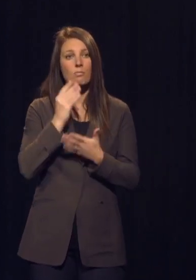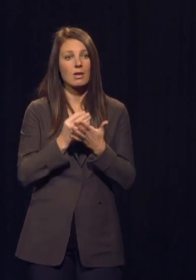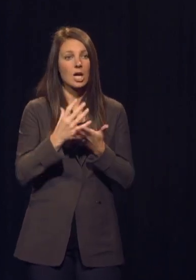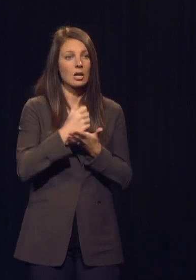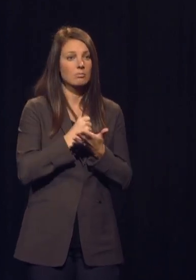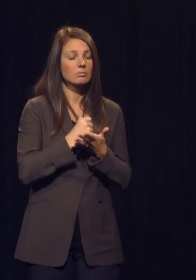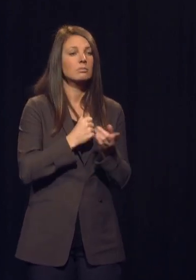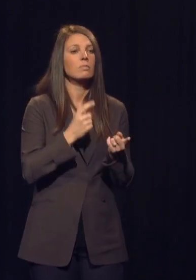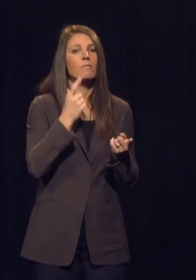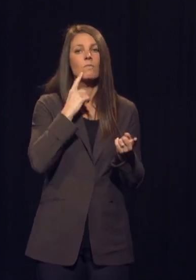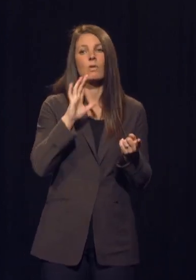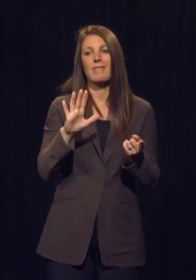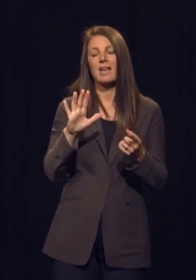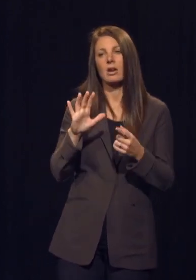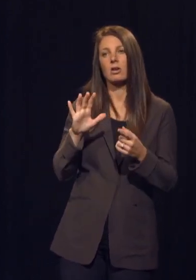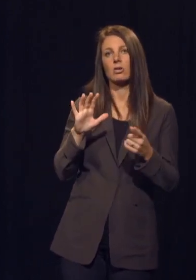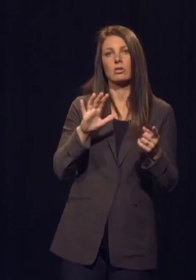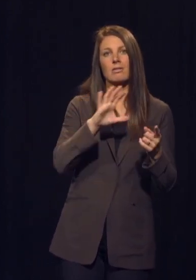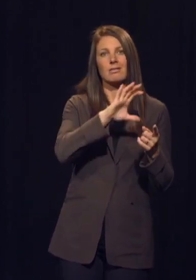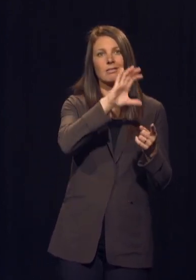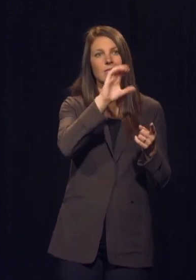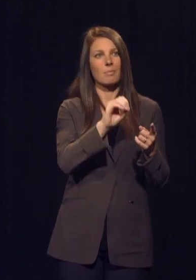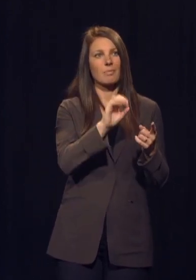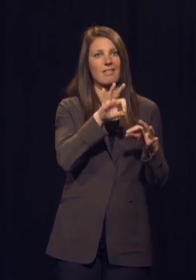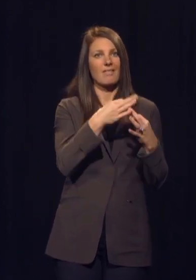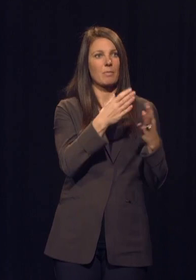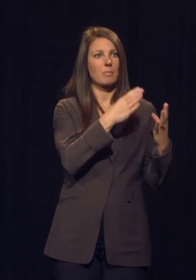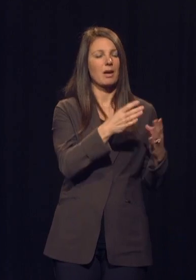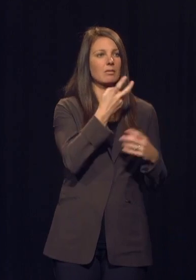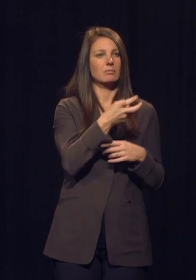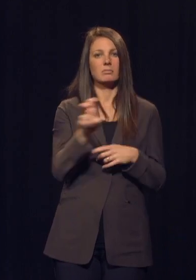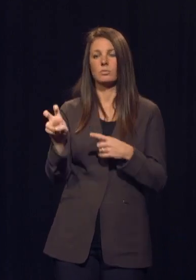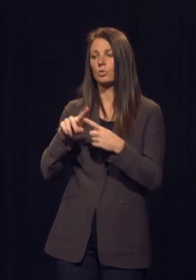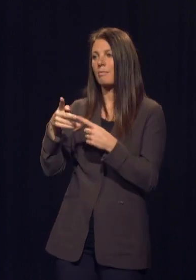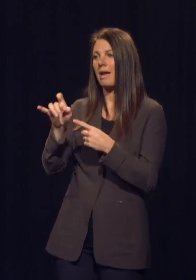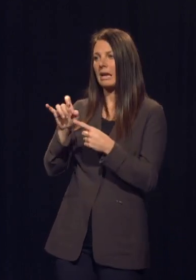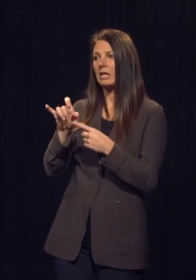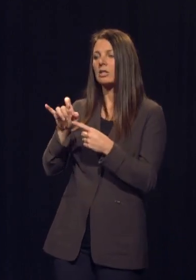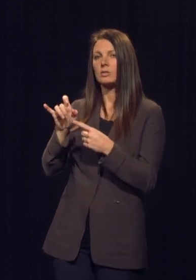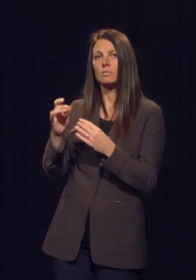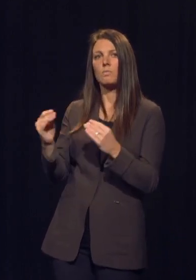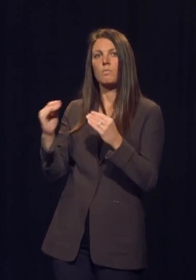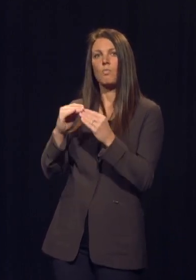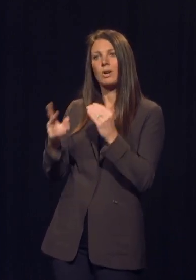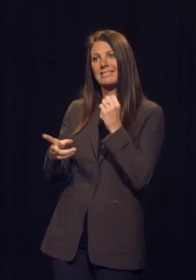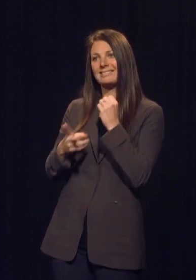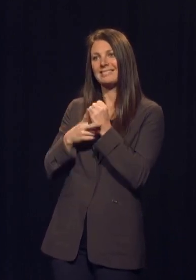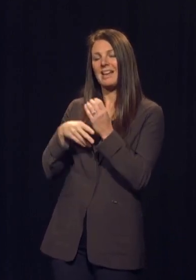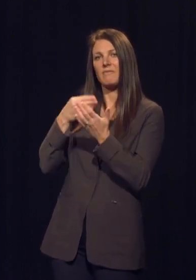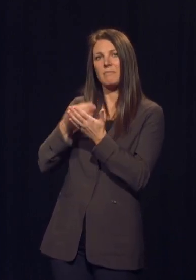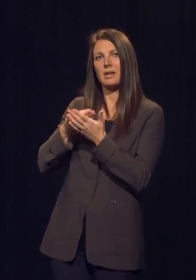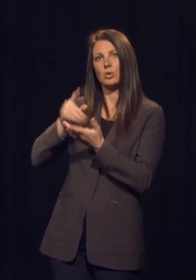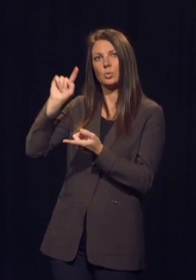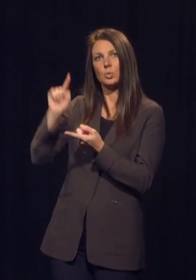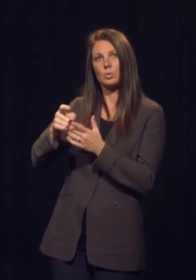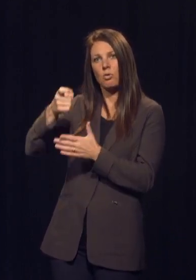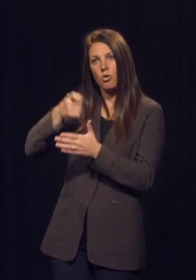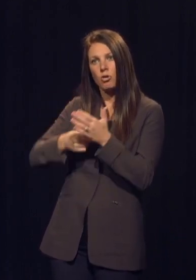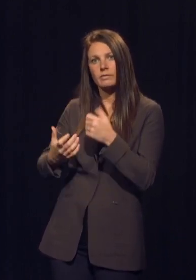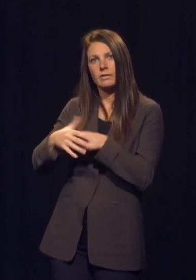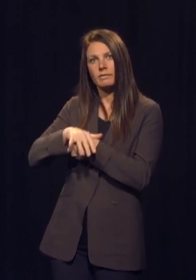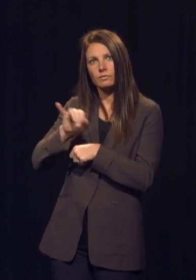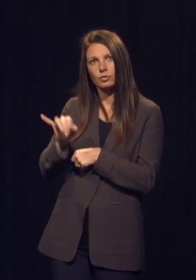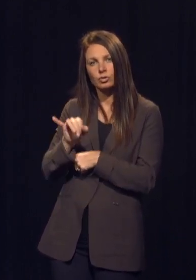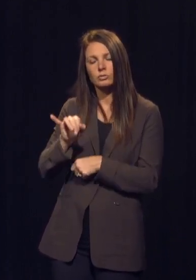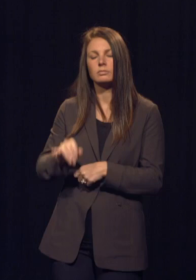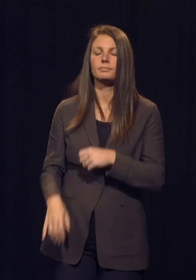their employer family plan can now come to Pennie to receive premium savings to reduce their cost of coverage.